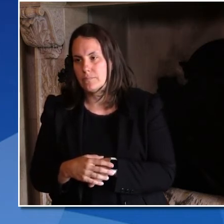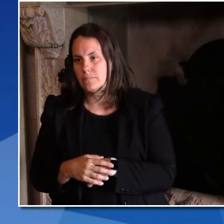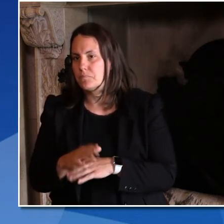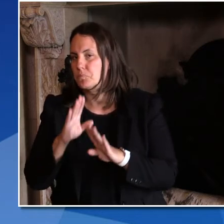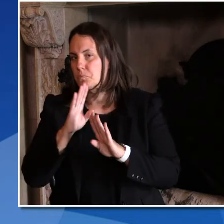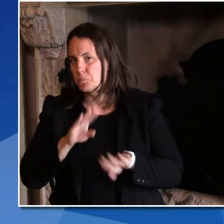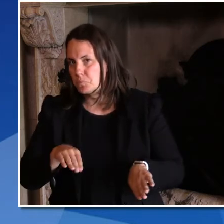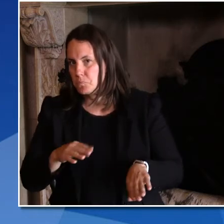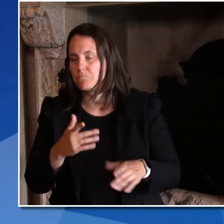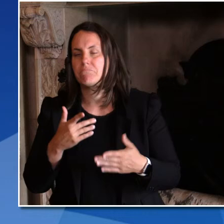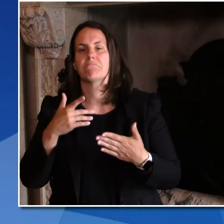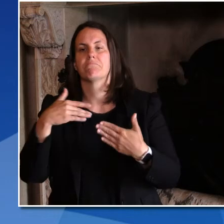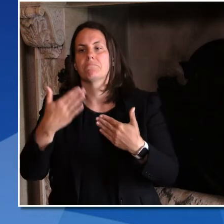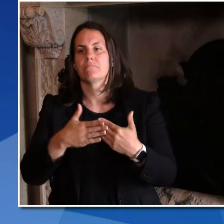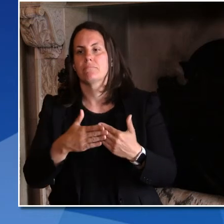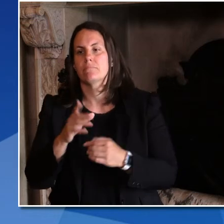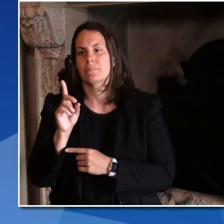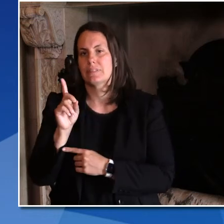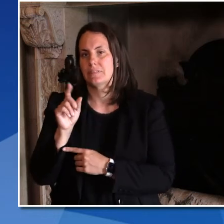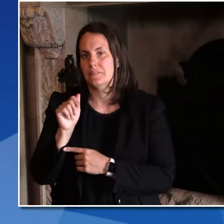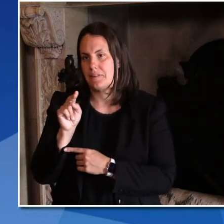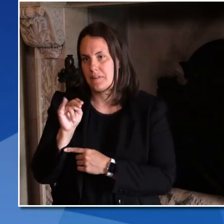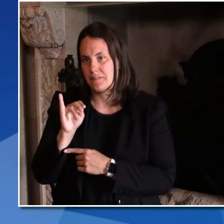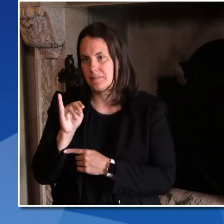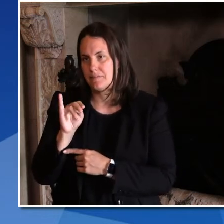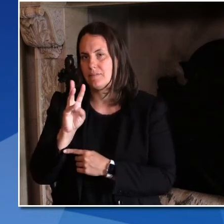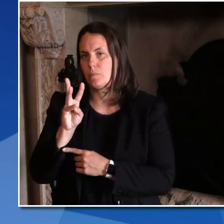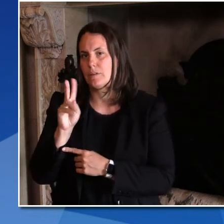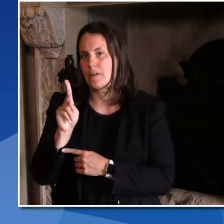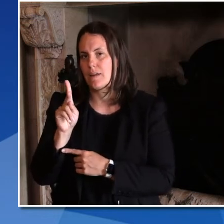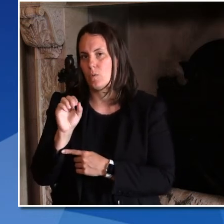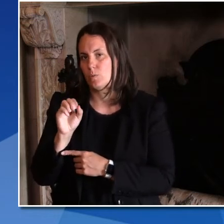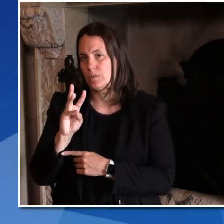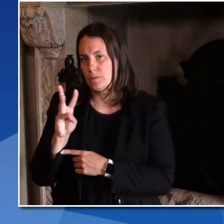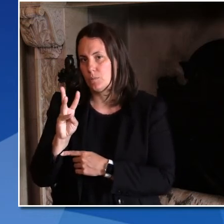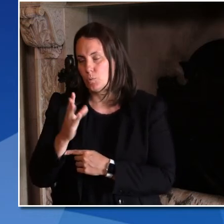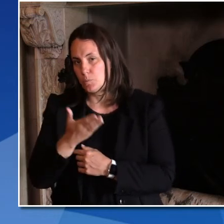Moving on then to Danny Maxwell from WKOW.